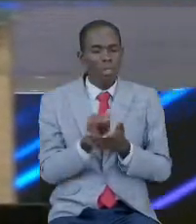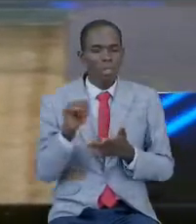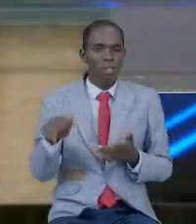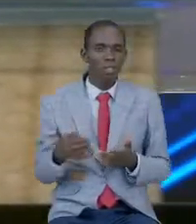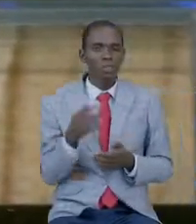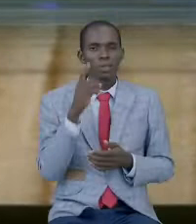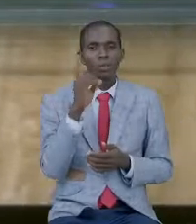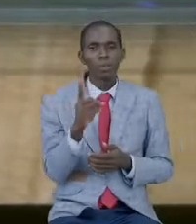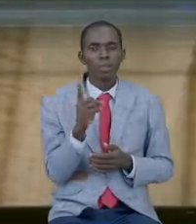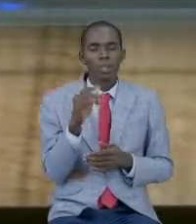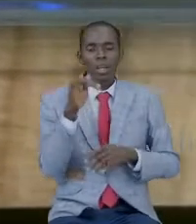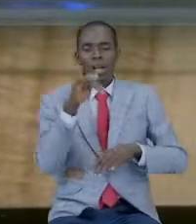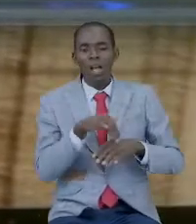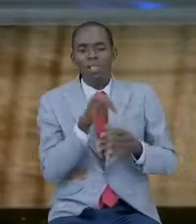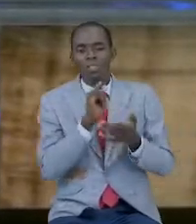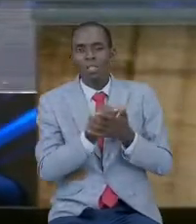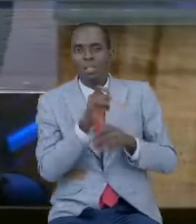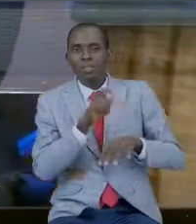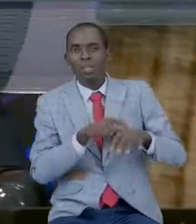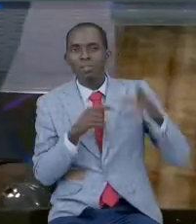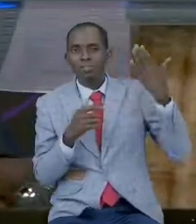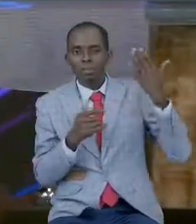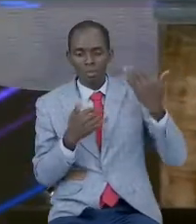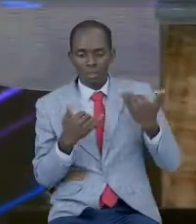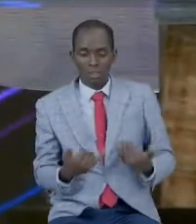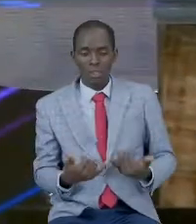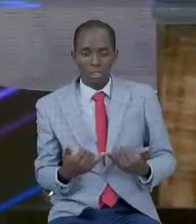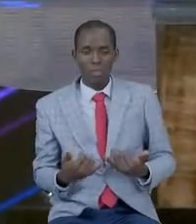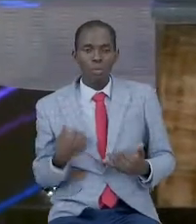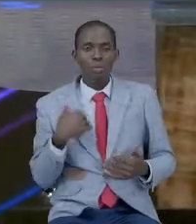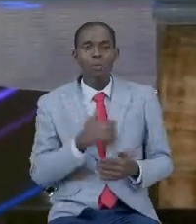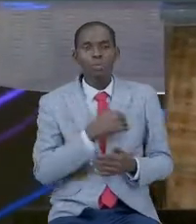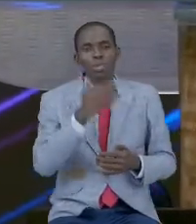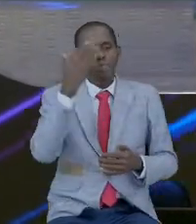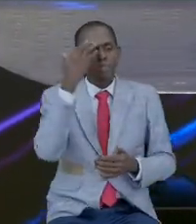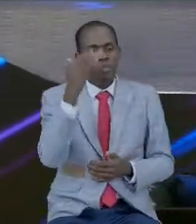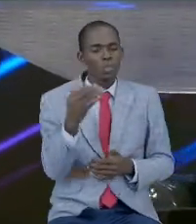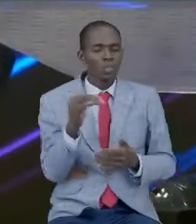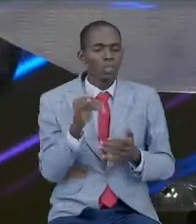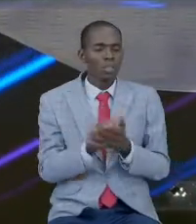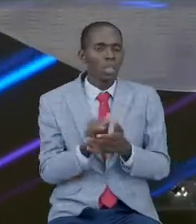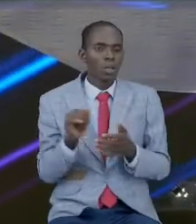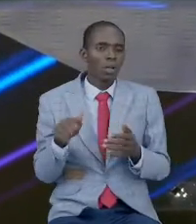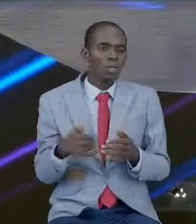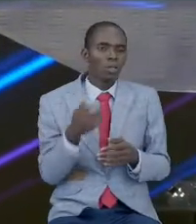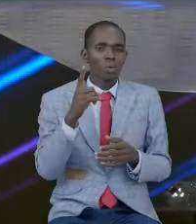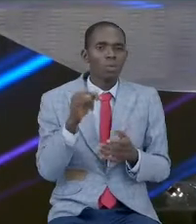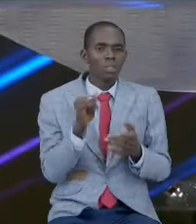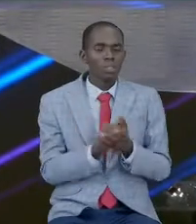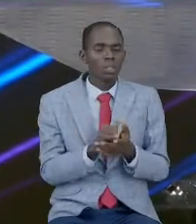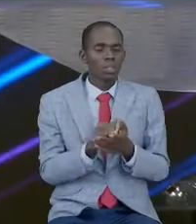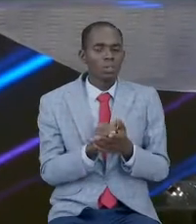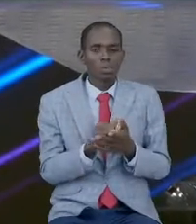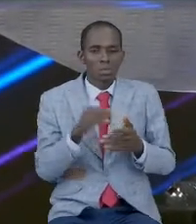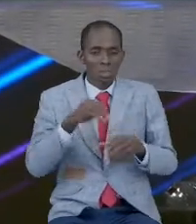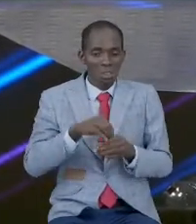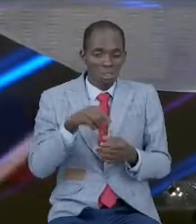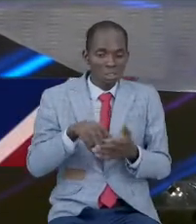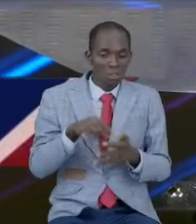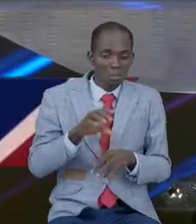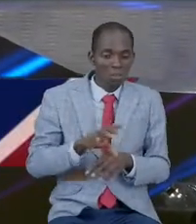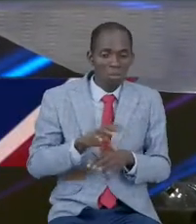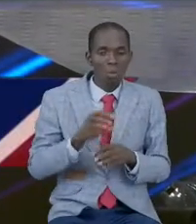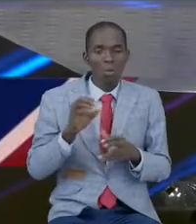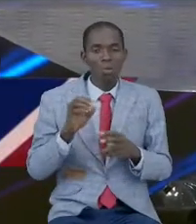we know that whosoever at that time, at this time, we know that whosoever in this church or in that